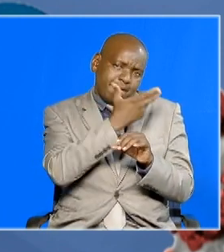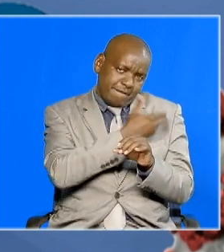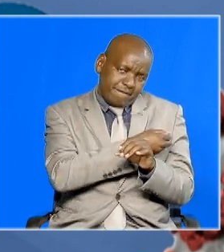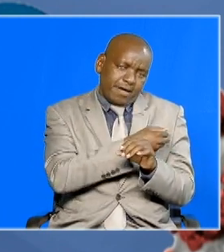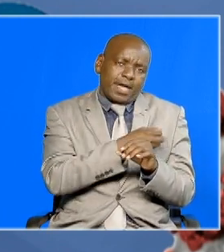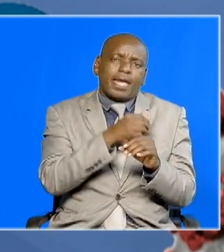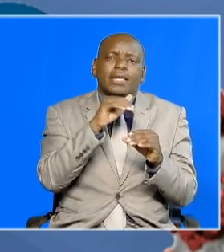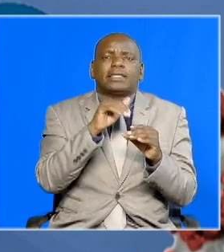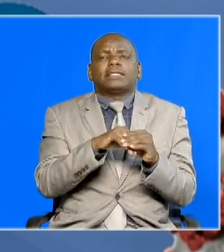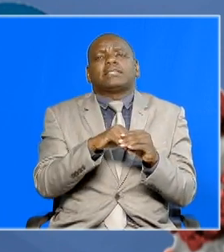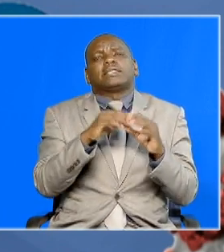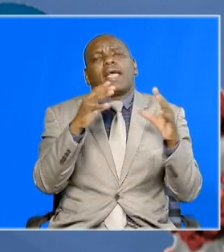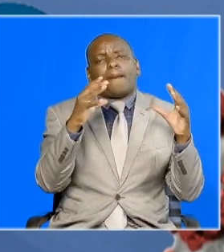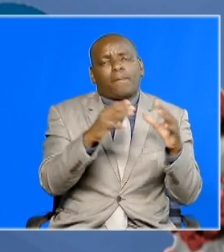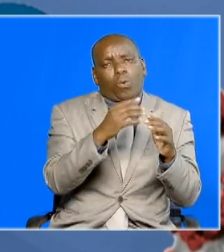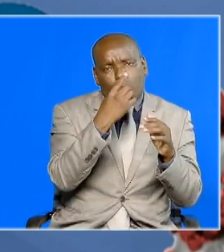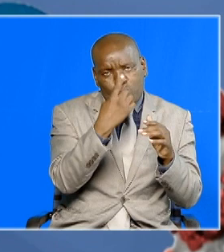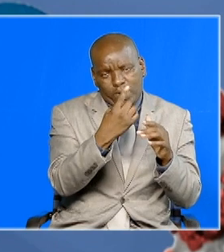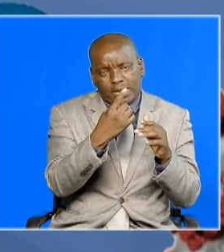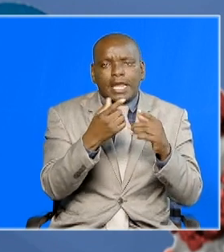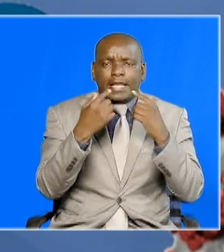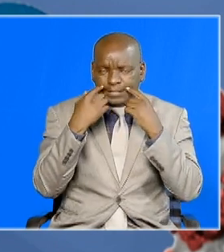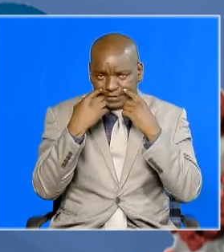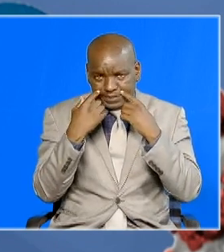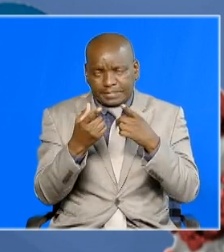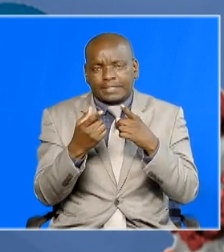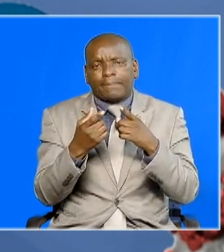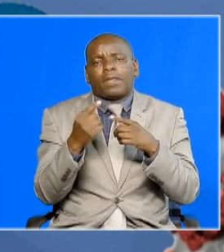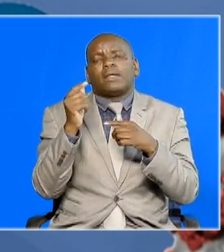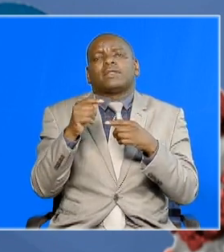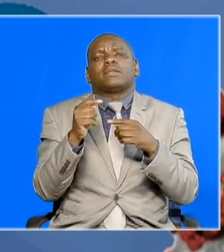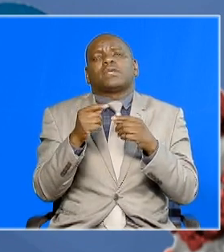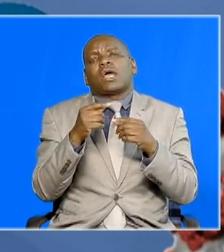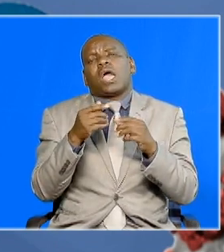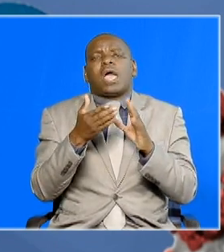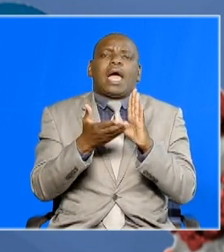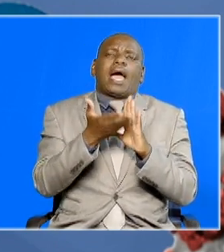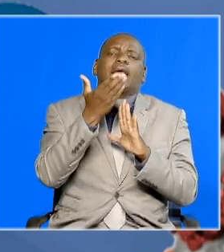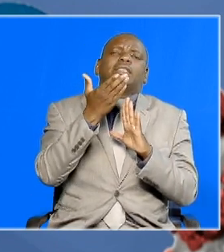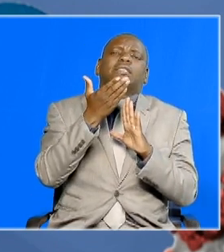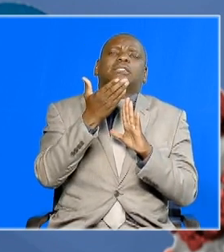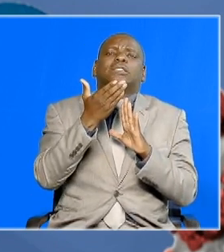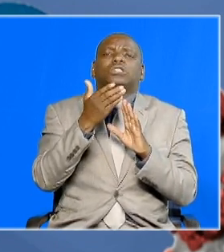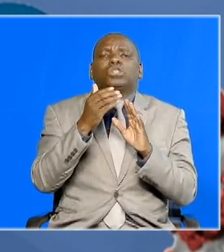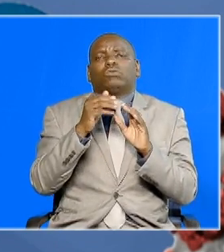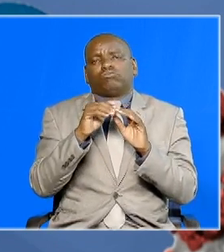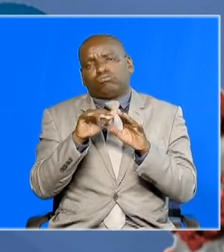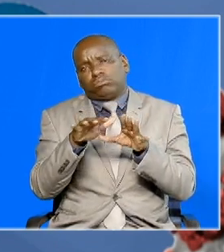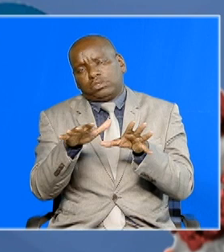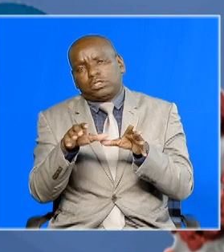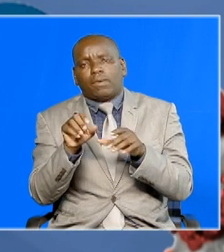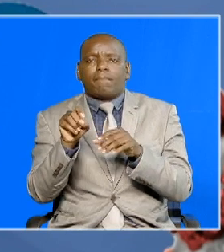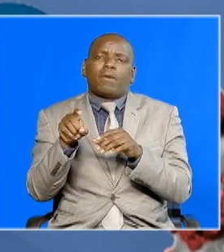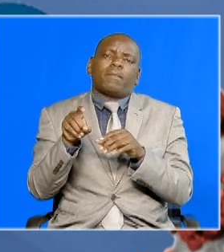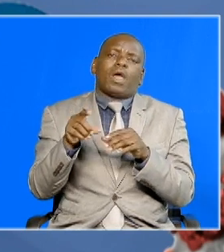vaccine in this phase, in view of the fact that they're actually at the highest risk of contracting the disease.